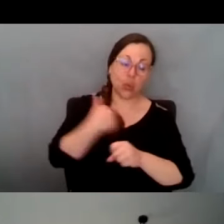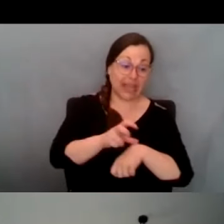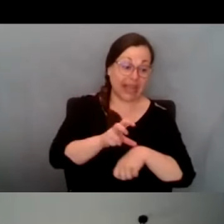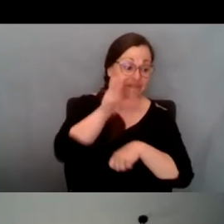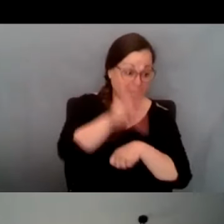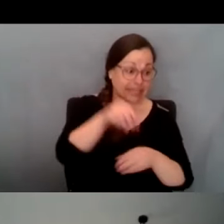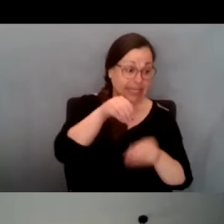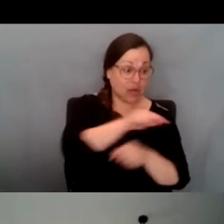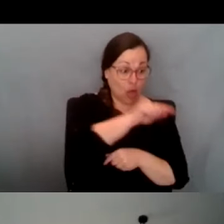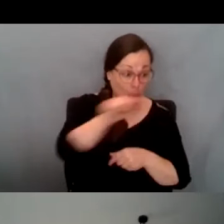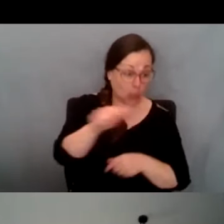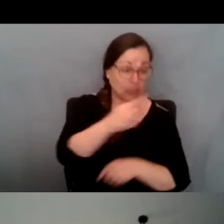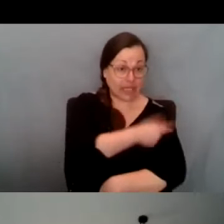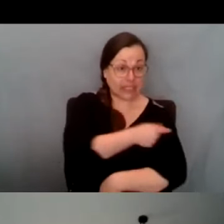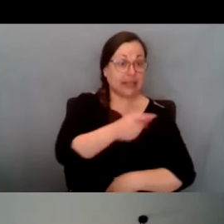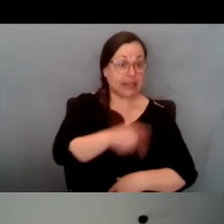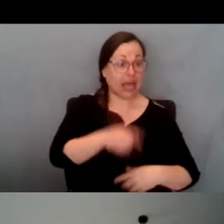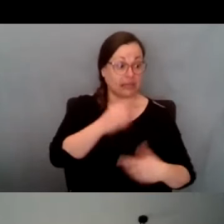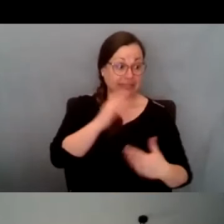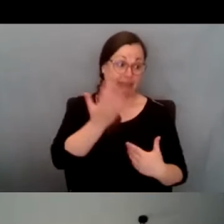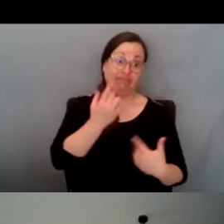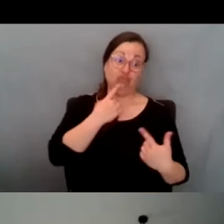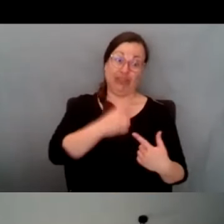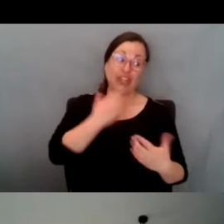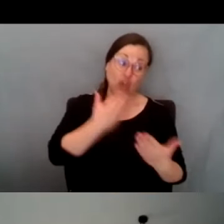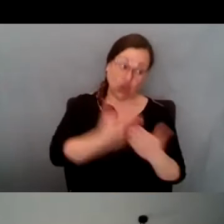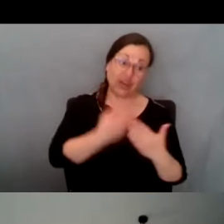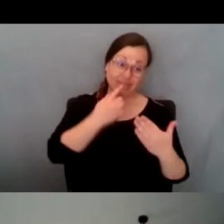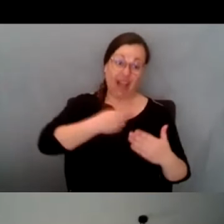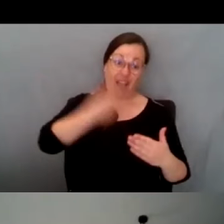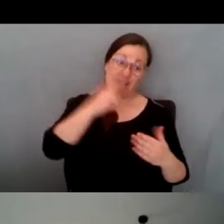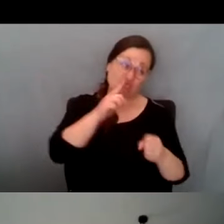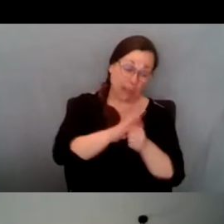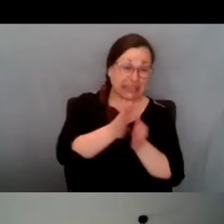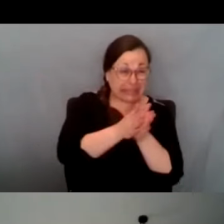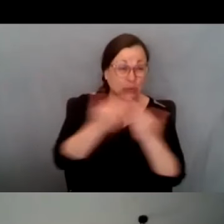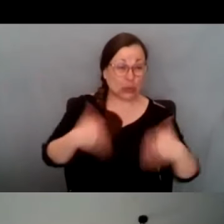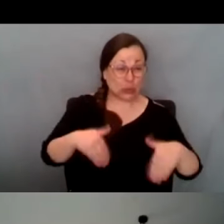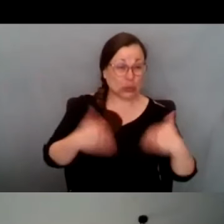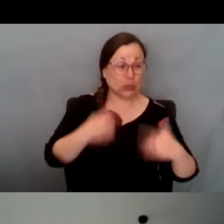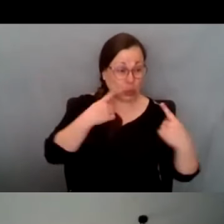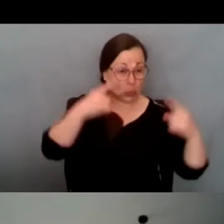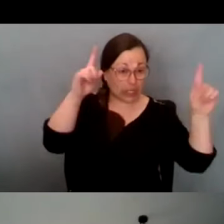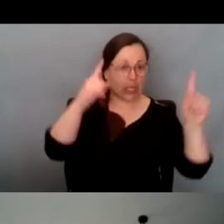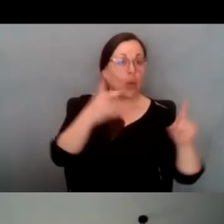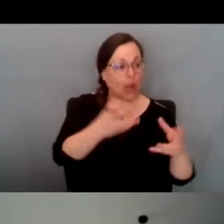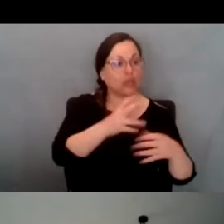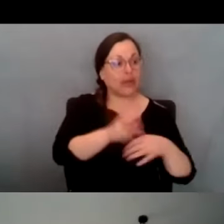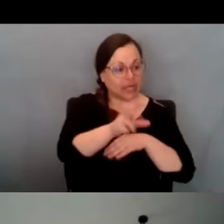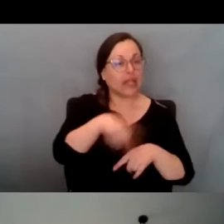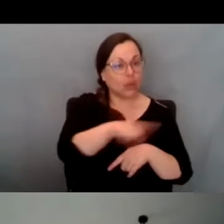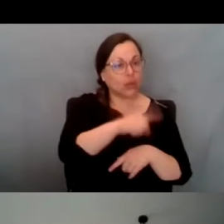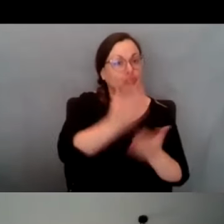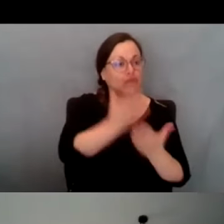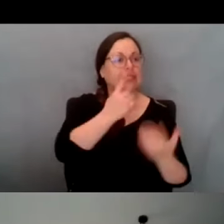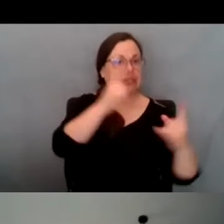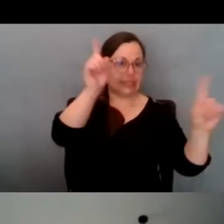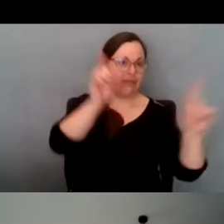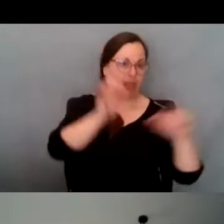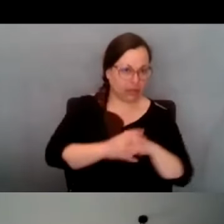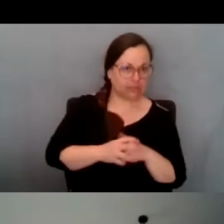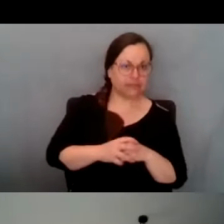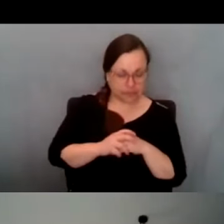most promise, and so that we're able to distribute the ones that are proving to be successful and come through the system.